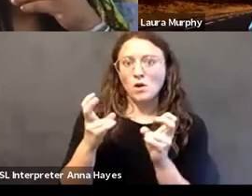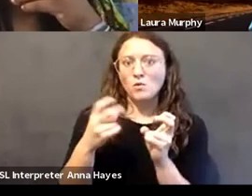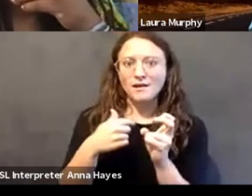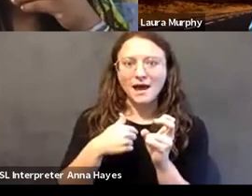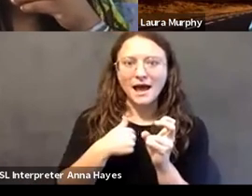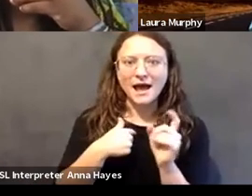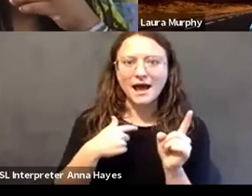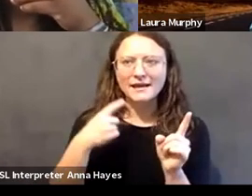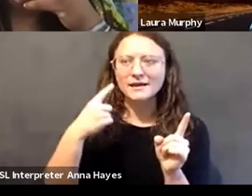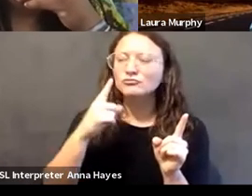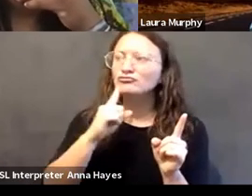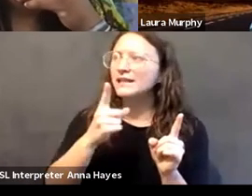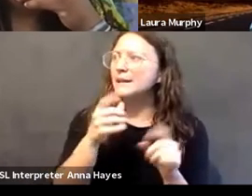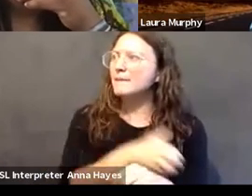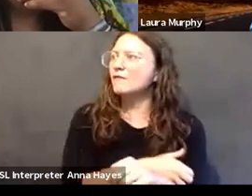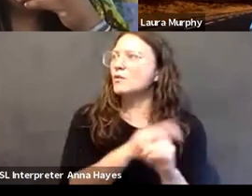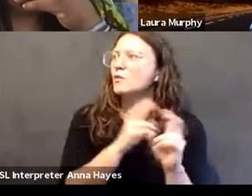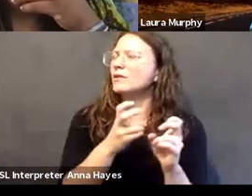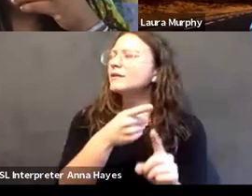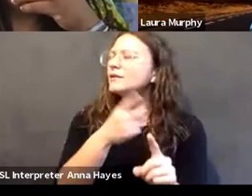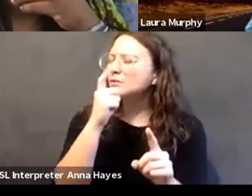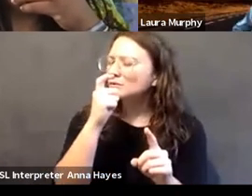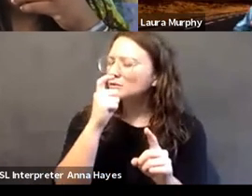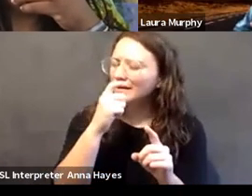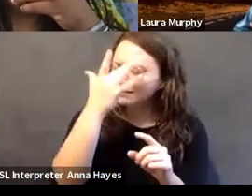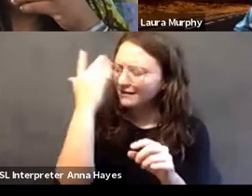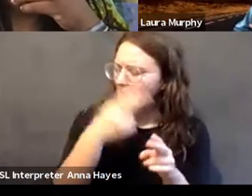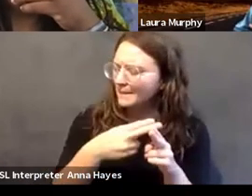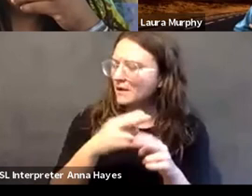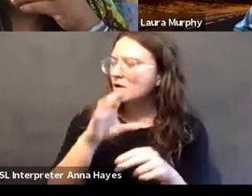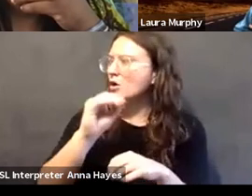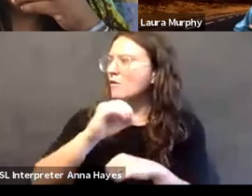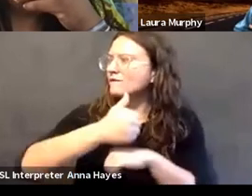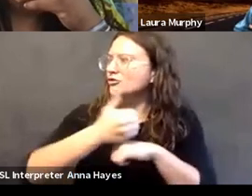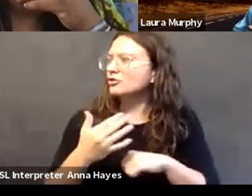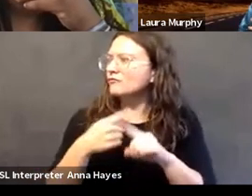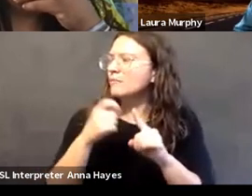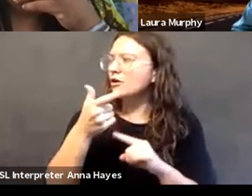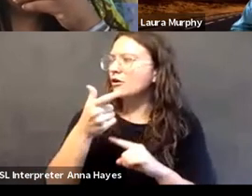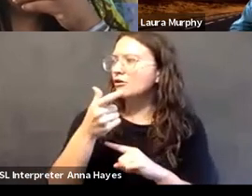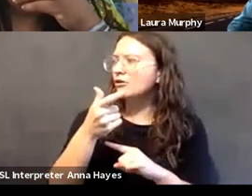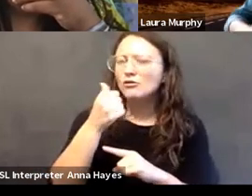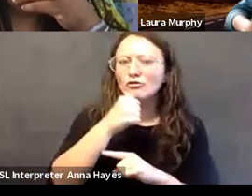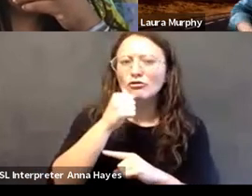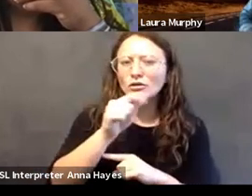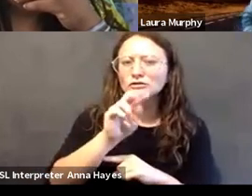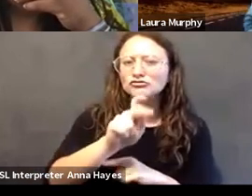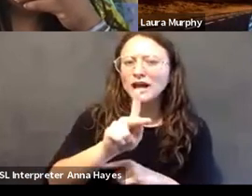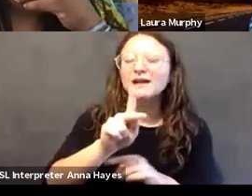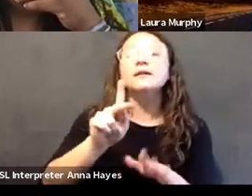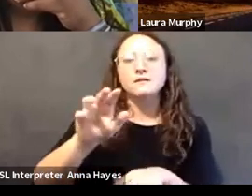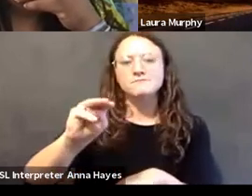I can't remember her name right now. She's the co-founder of Girl Trek, Morgan Dixon. Yes. She